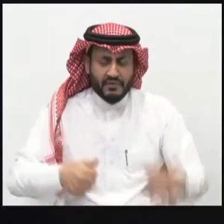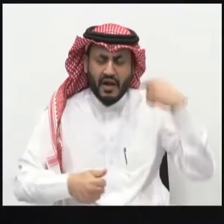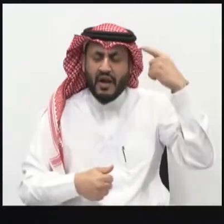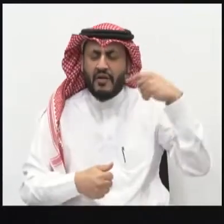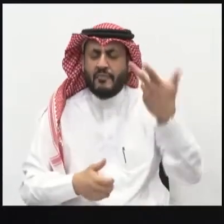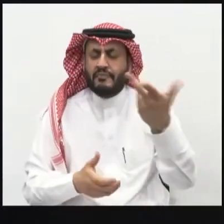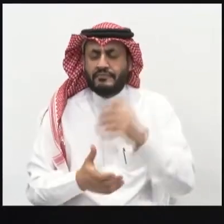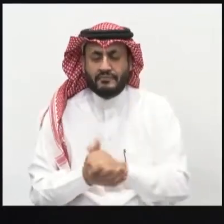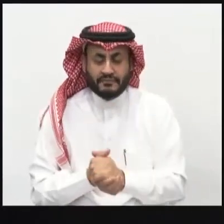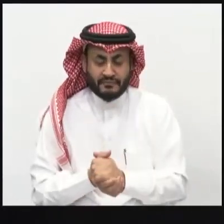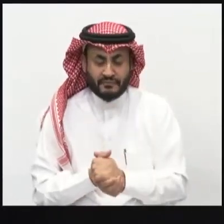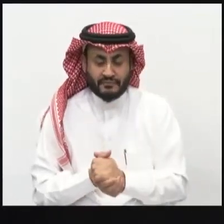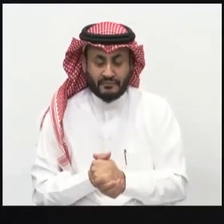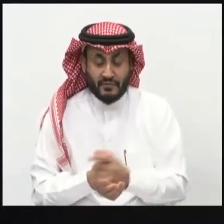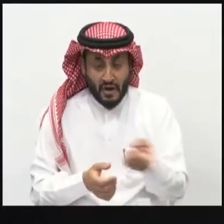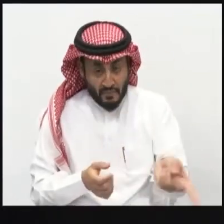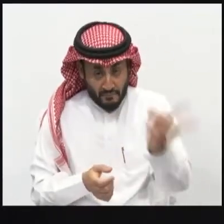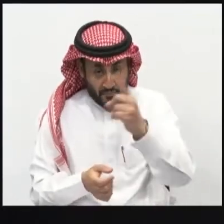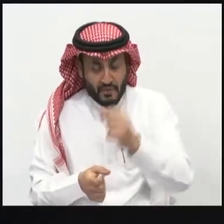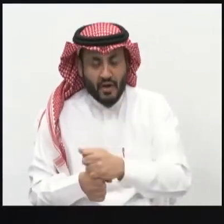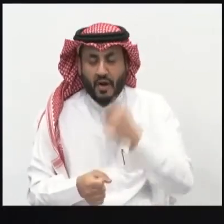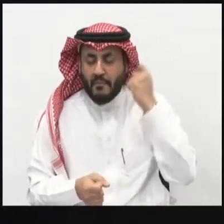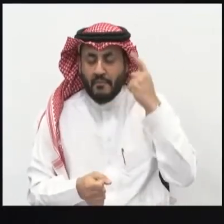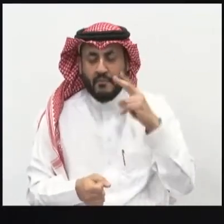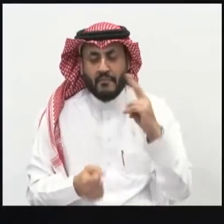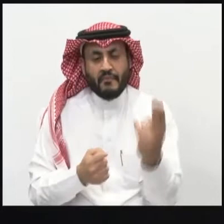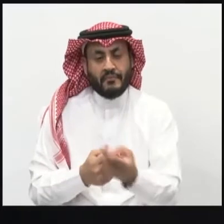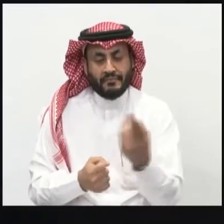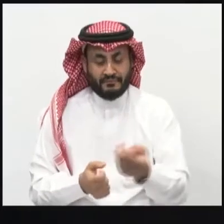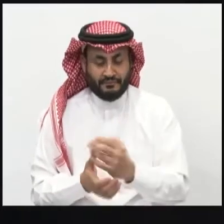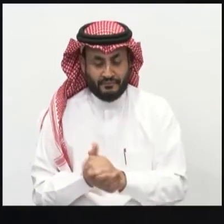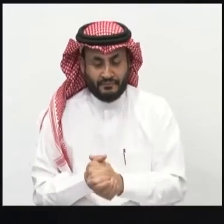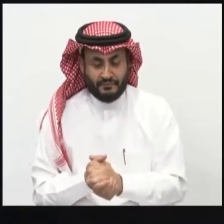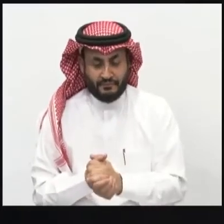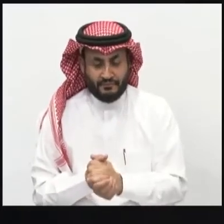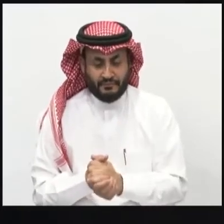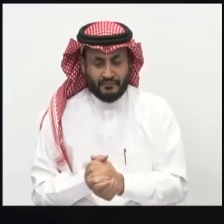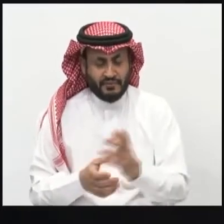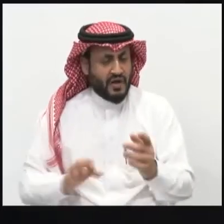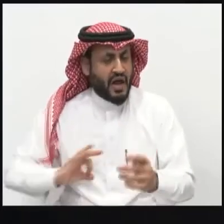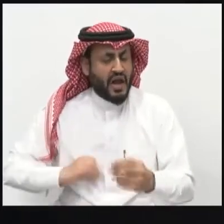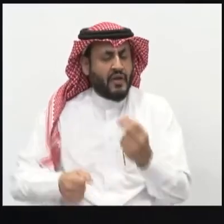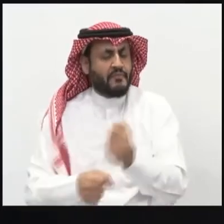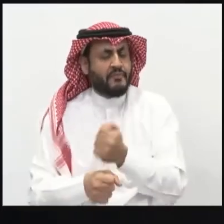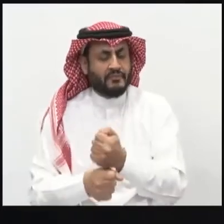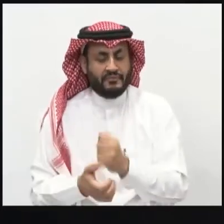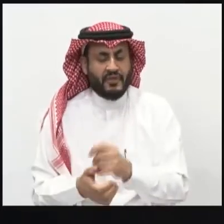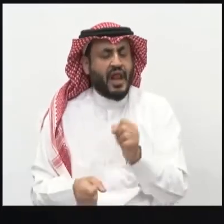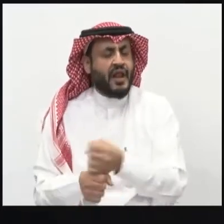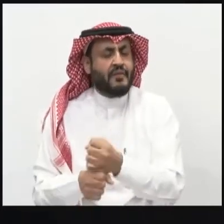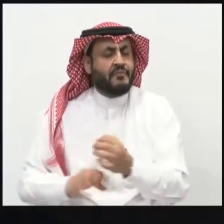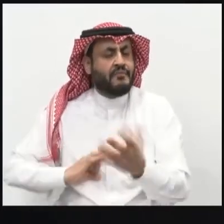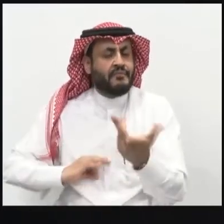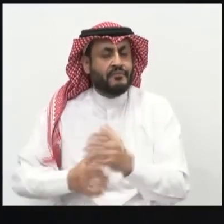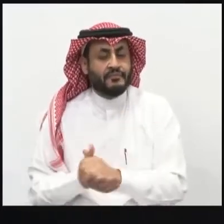What's that dream? She wants to be a famous artist one day. So she's doing what she likes, right? What does she like to do?